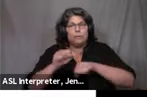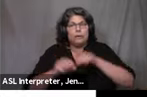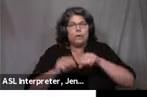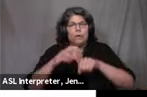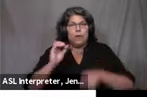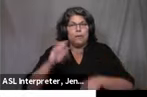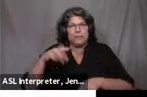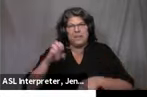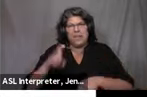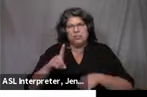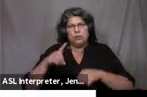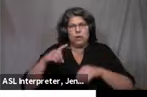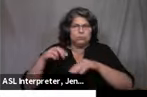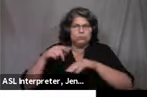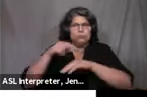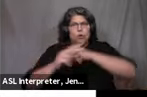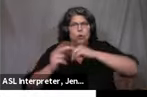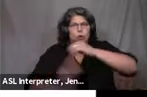Project.